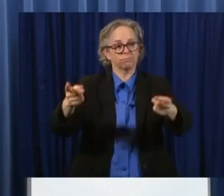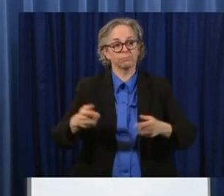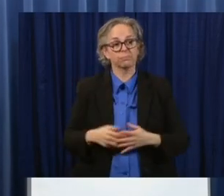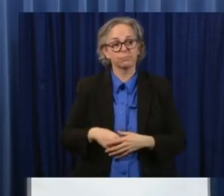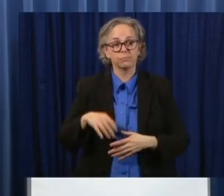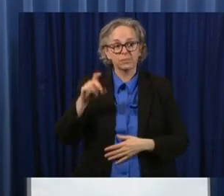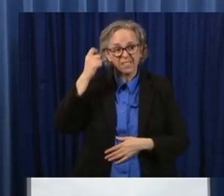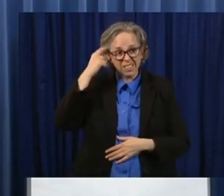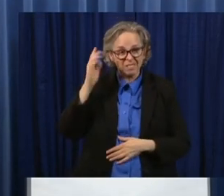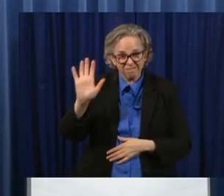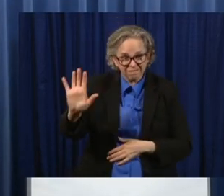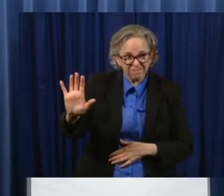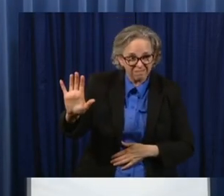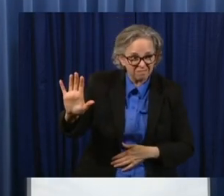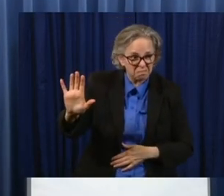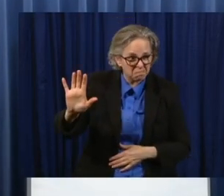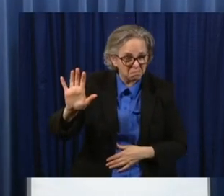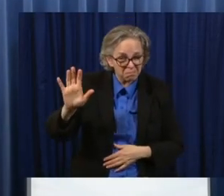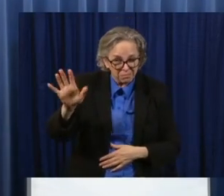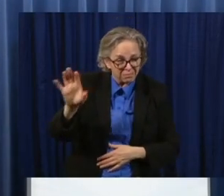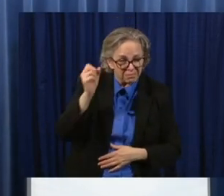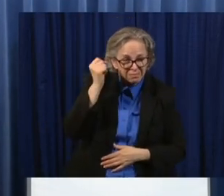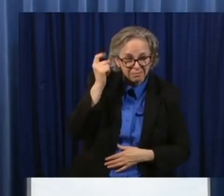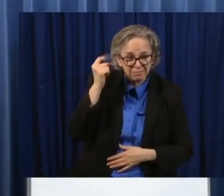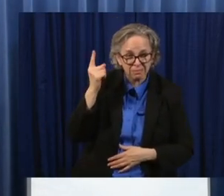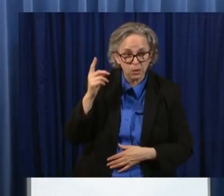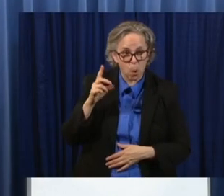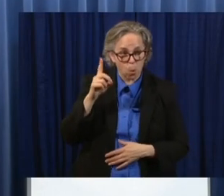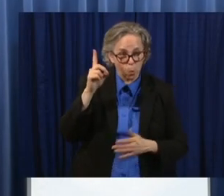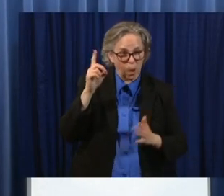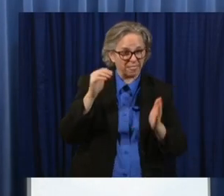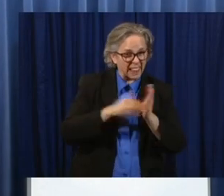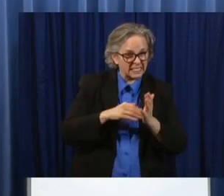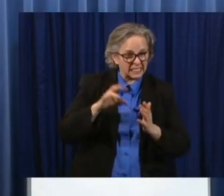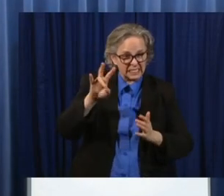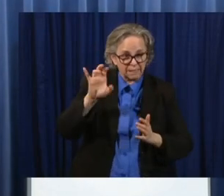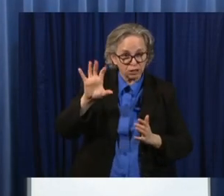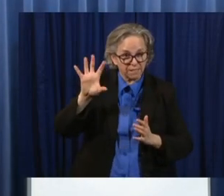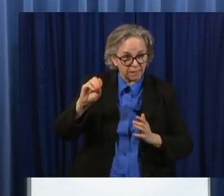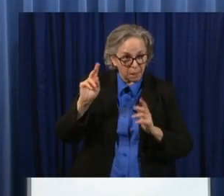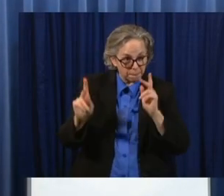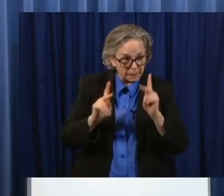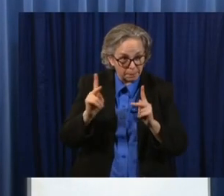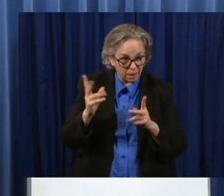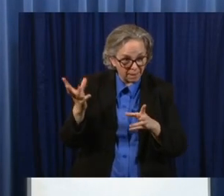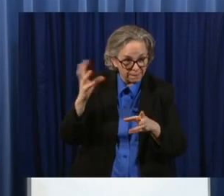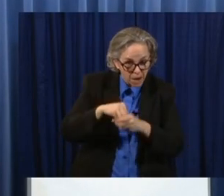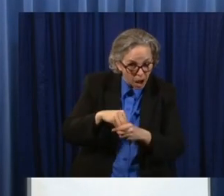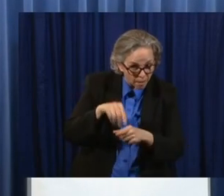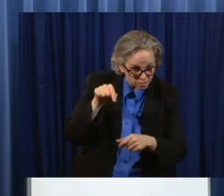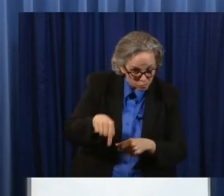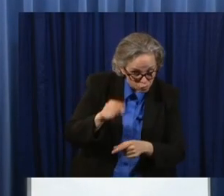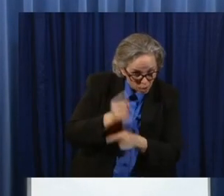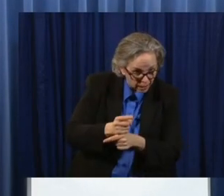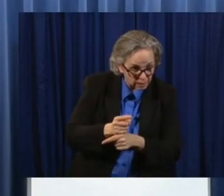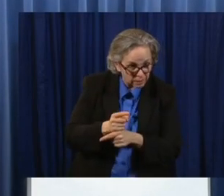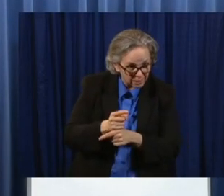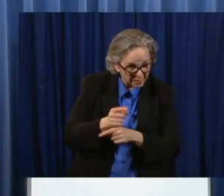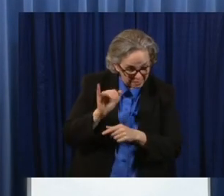1,750 people who will be involved in doing this. That's the last figure I saw. I know it's roughly.